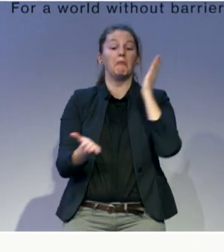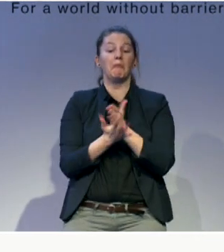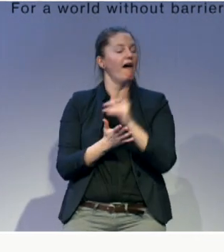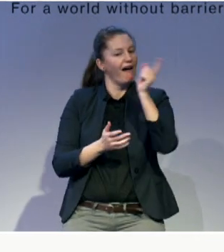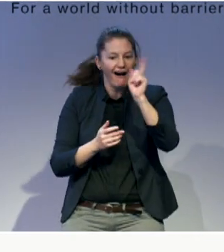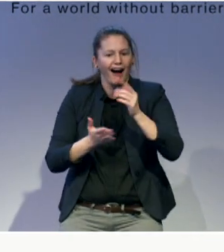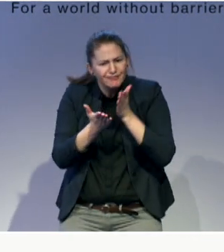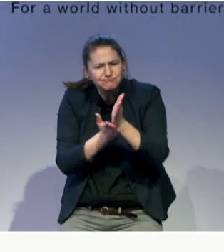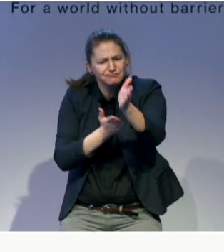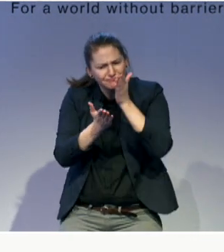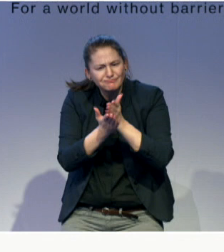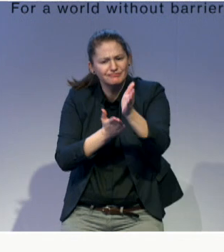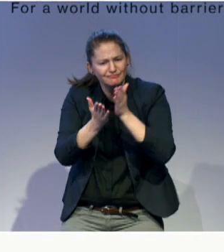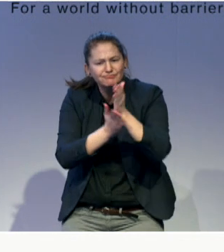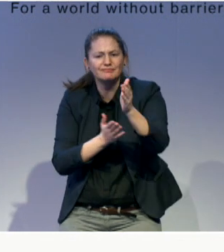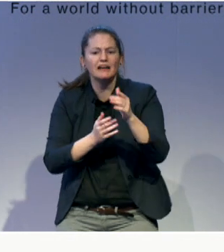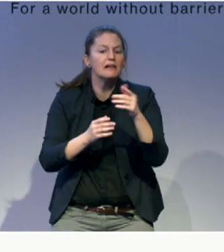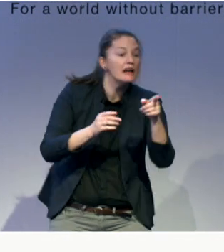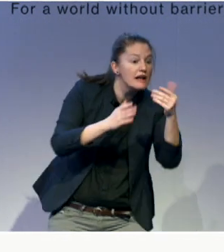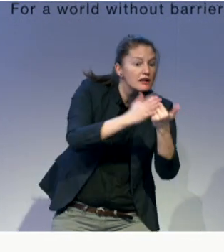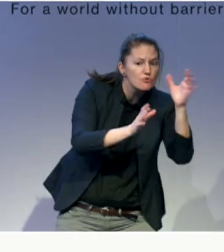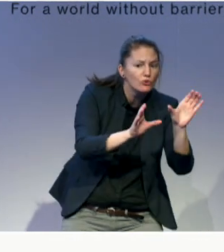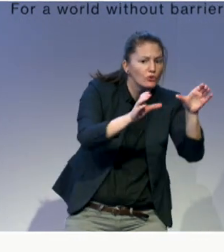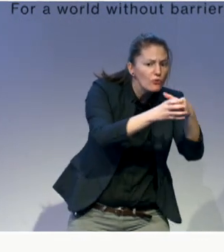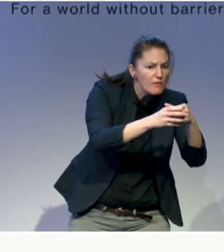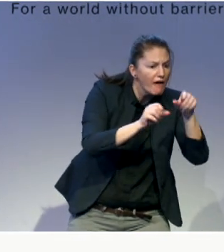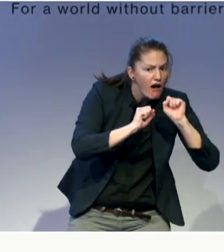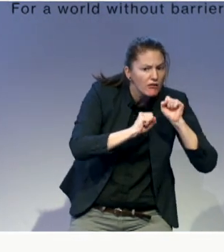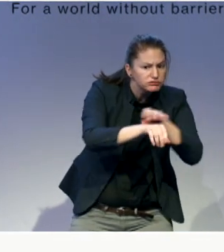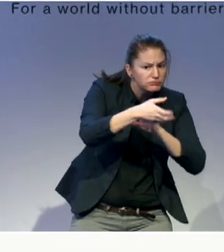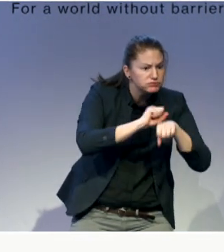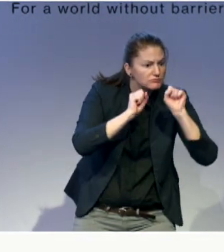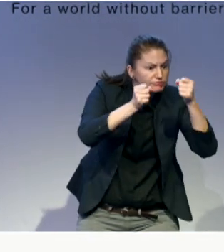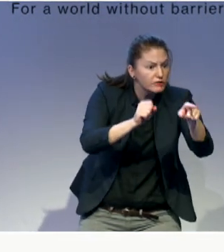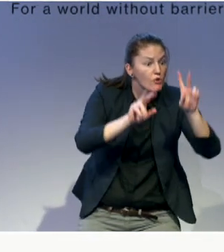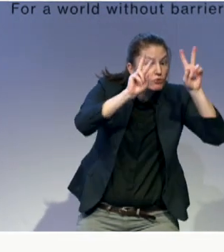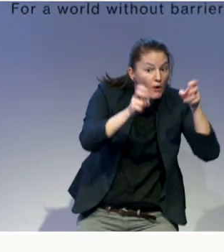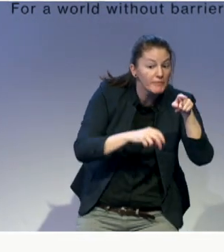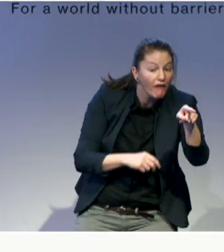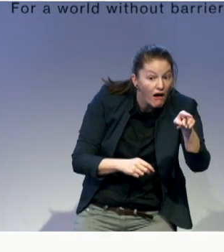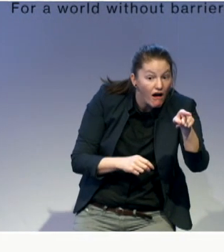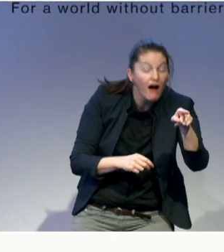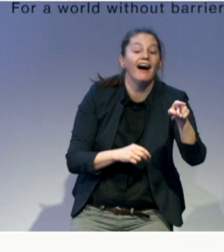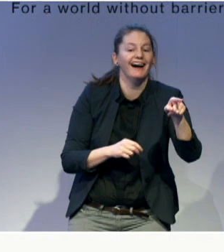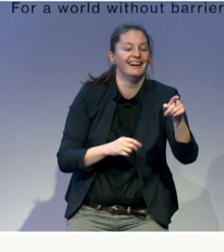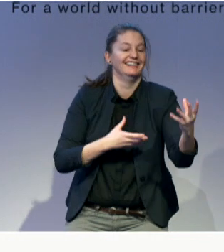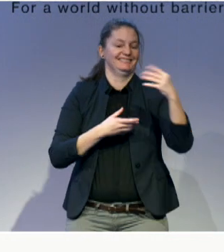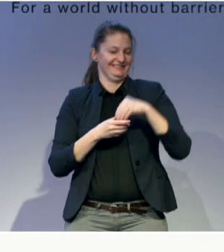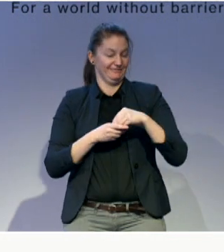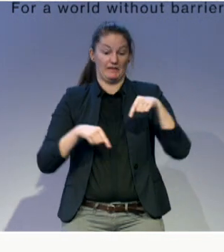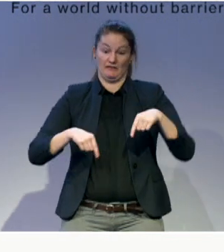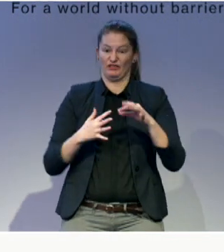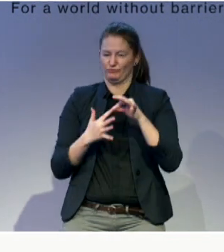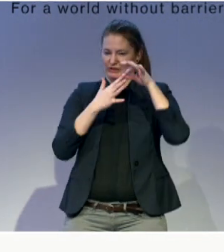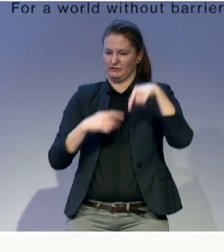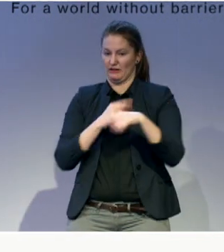address each topic, especially in Austria. Let's look at employment. The Essl